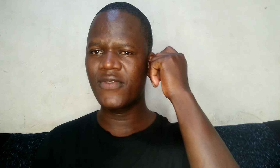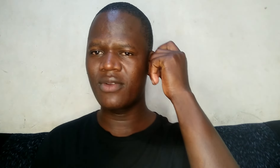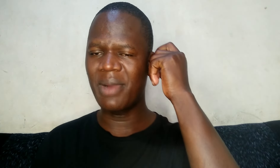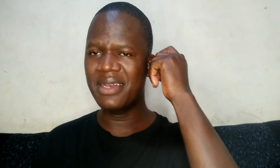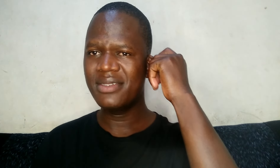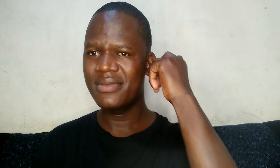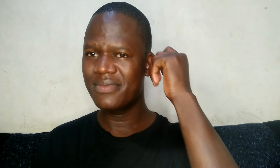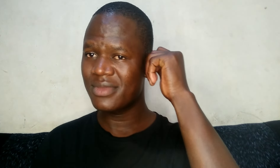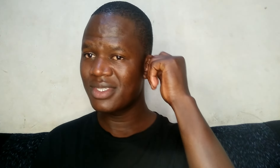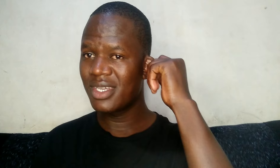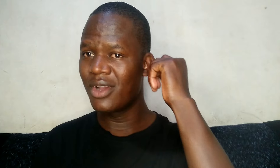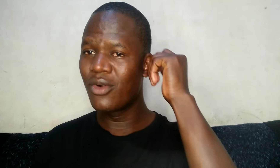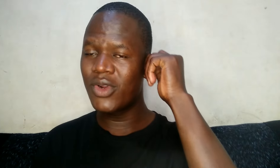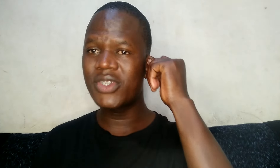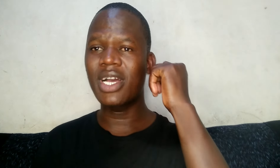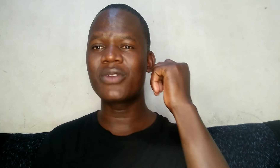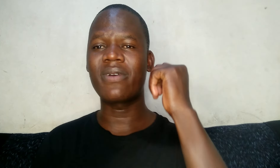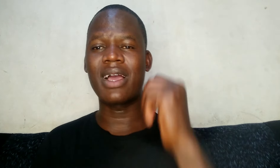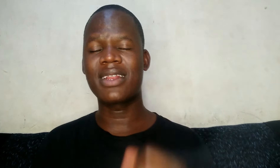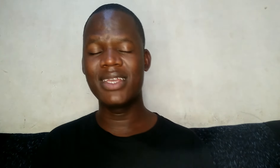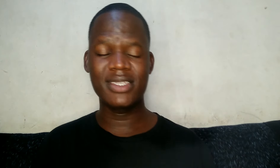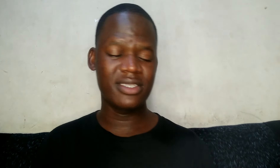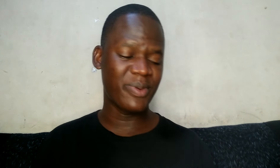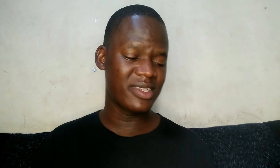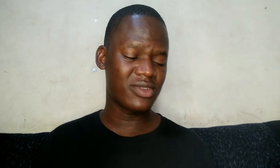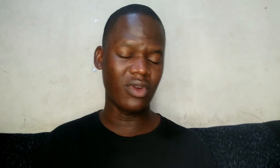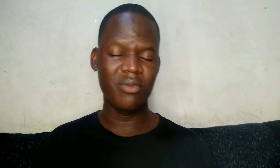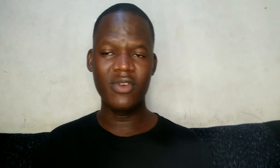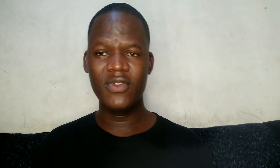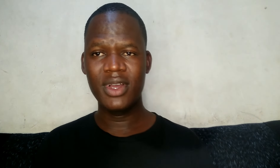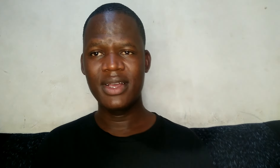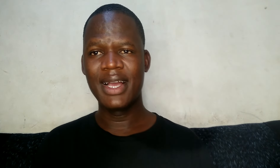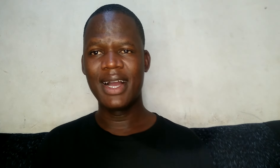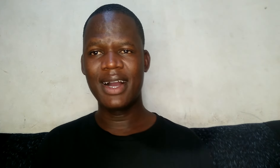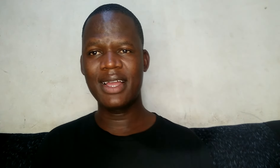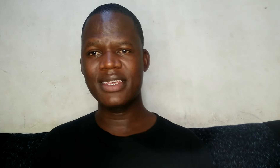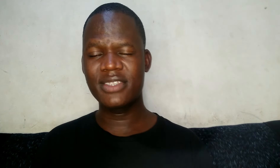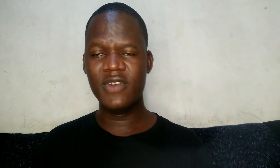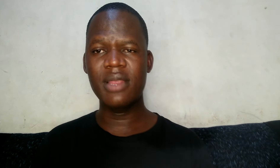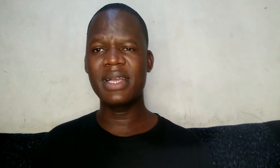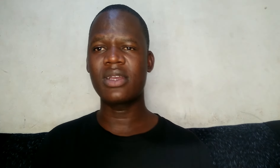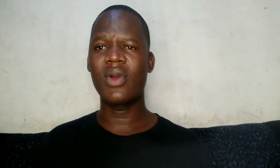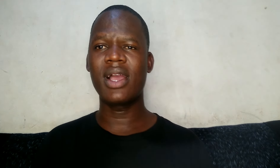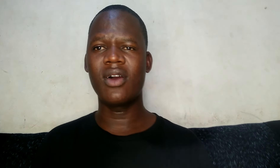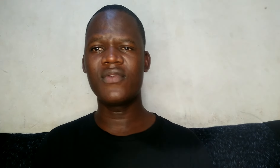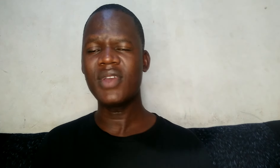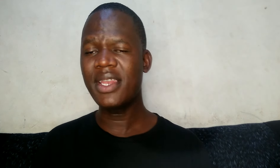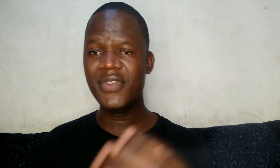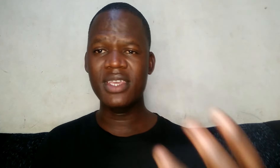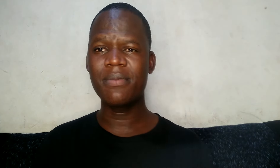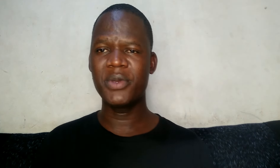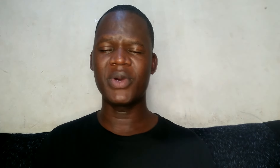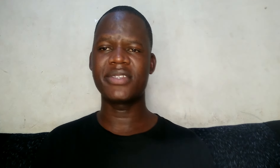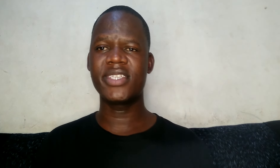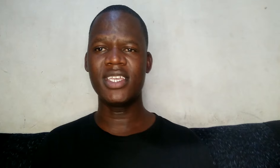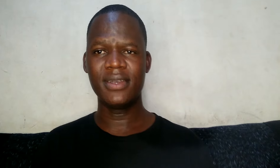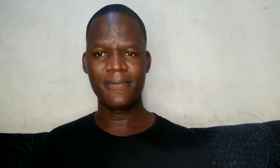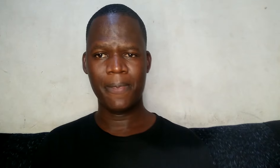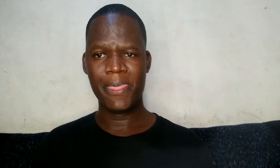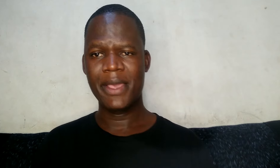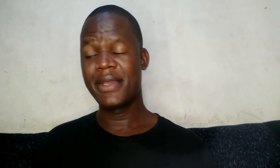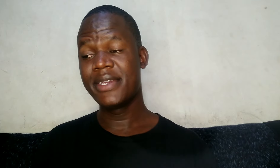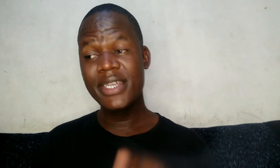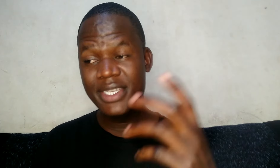a tactful man who knows how to calculate his political move, and is very much aware of anything people are